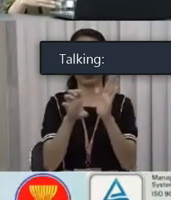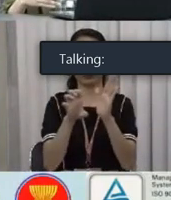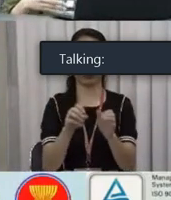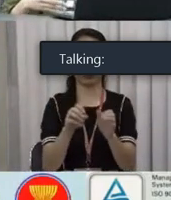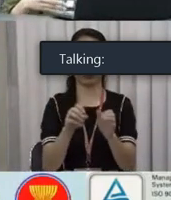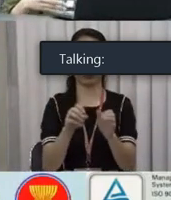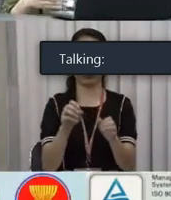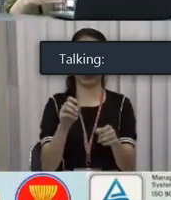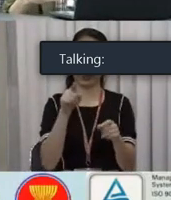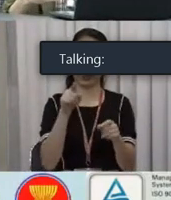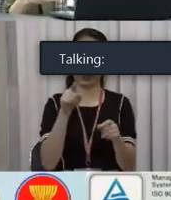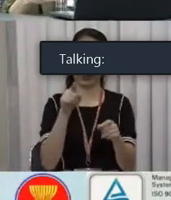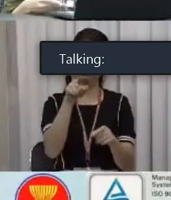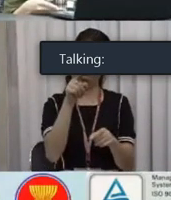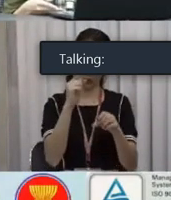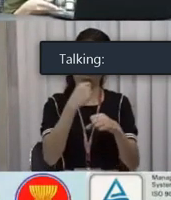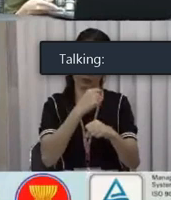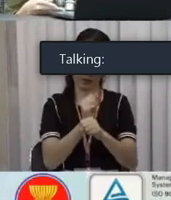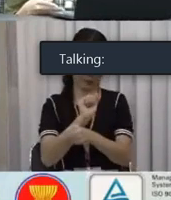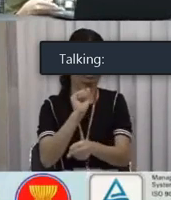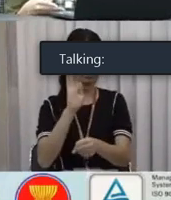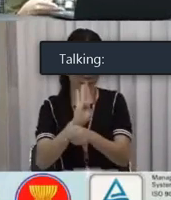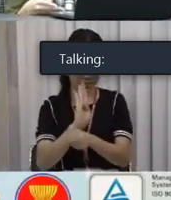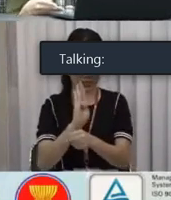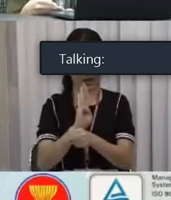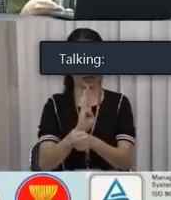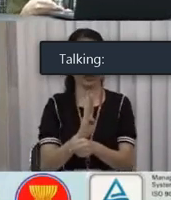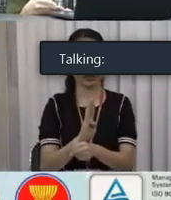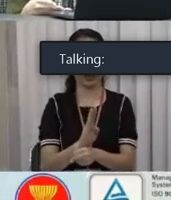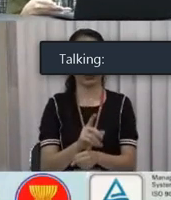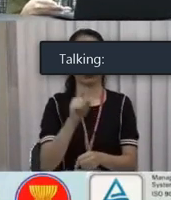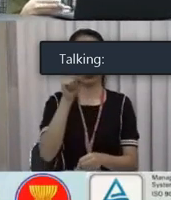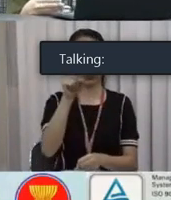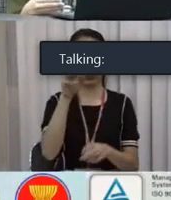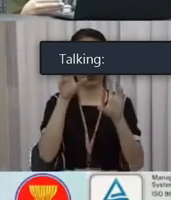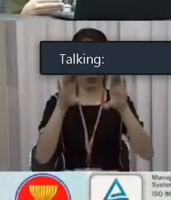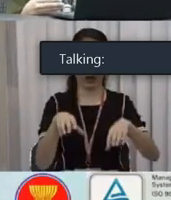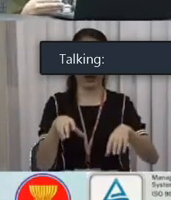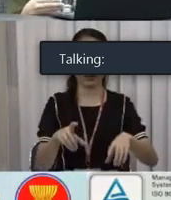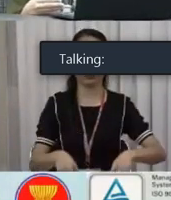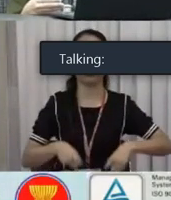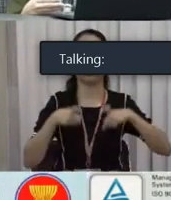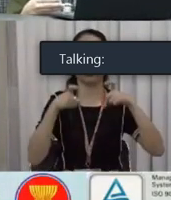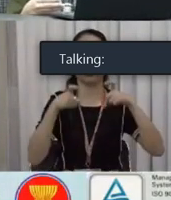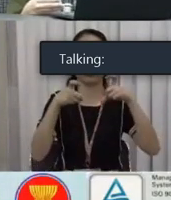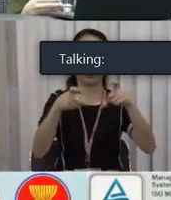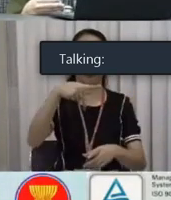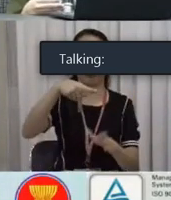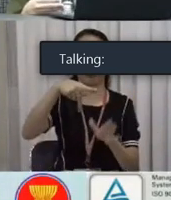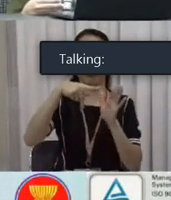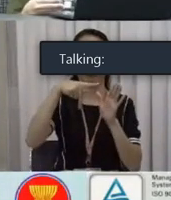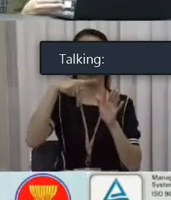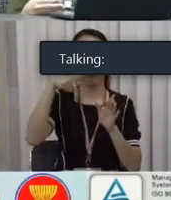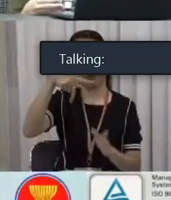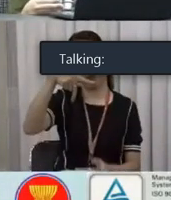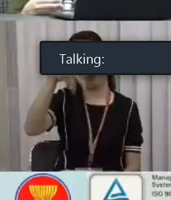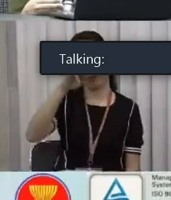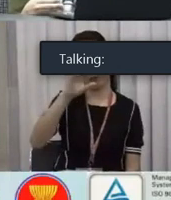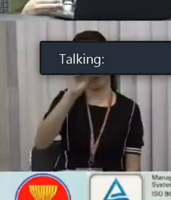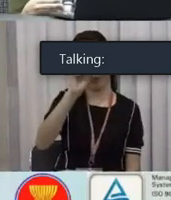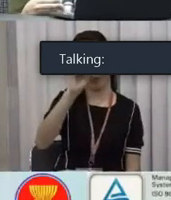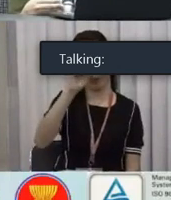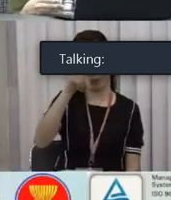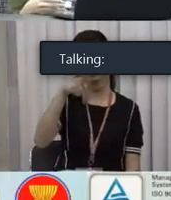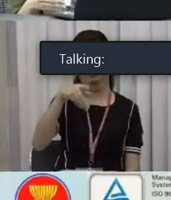og business. So pwede mo ma-propose og business, and then ang kana nga business proposal, i-adto na ninyo